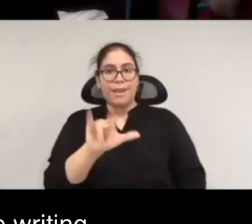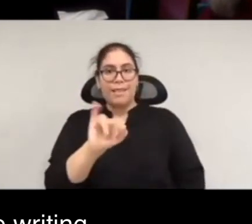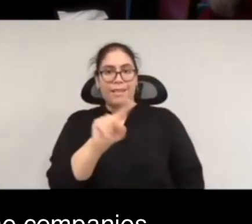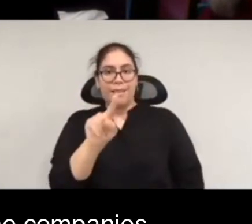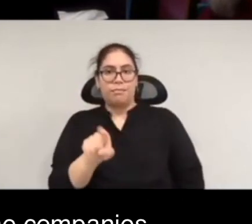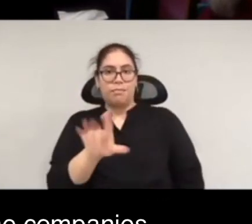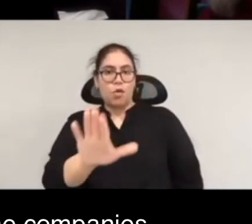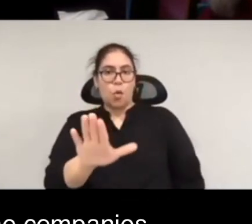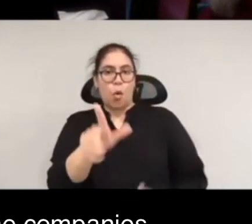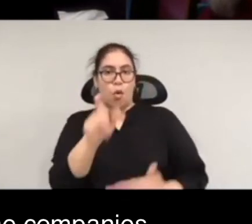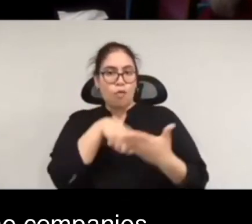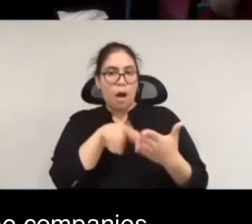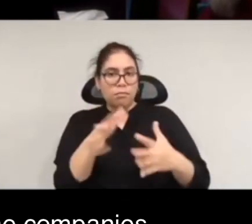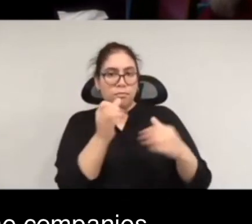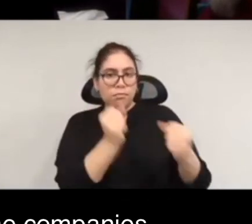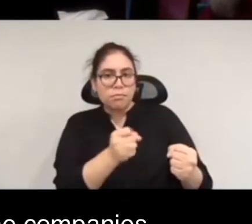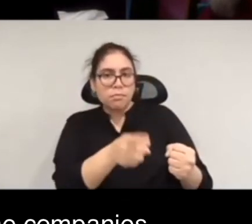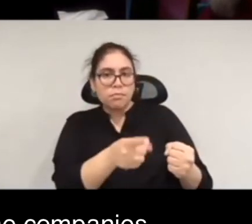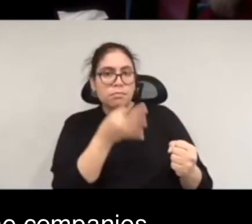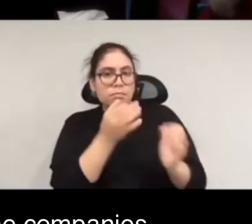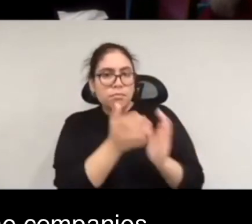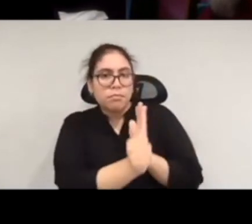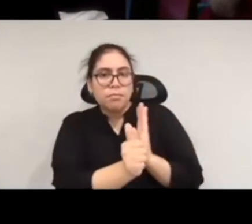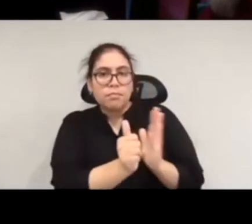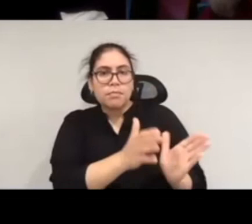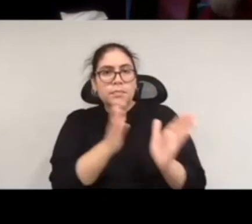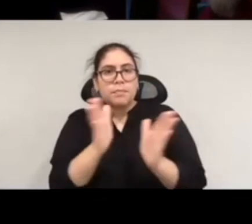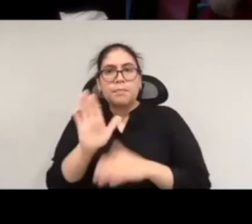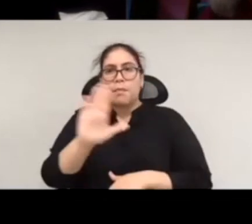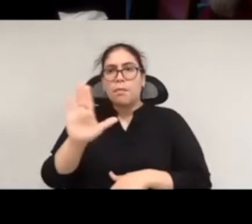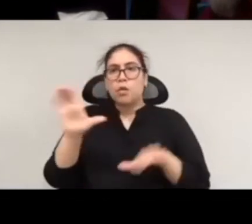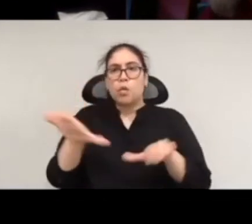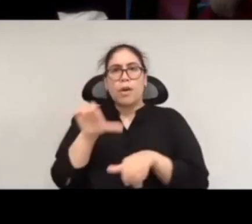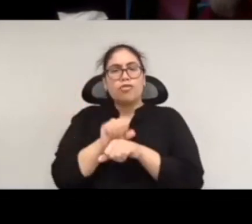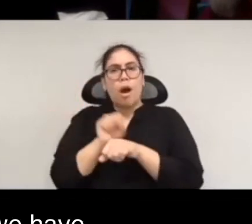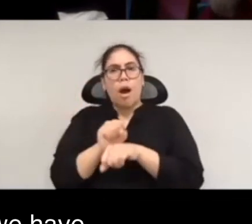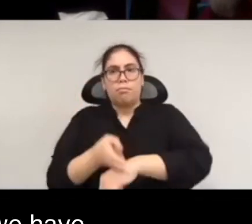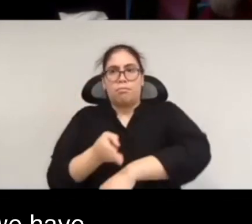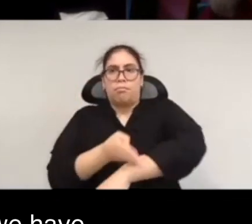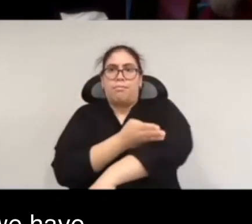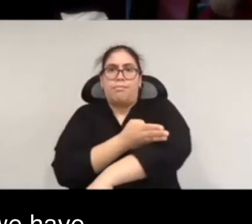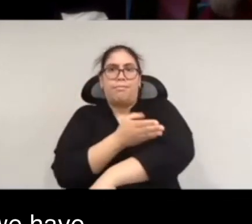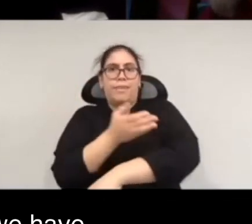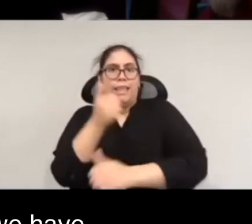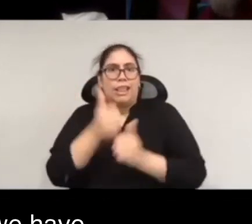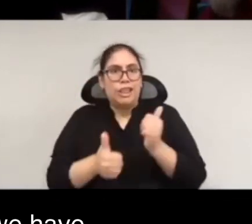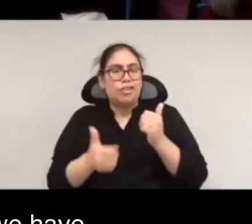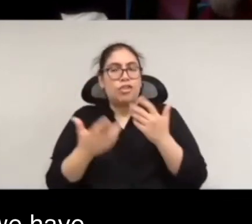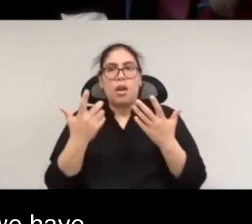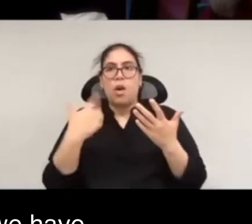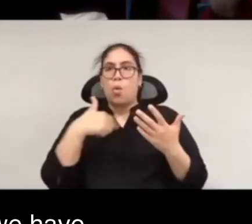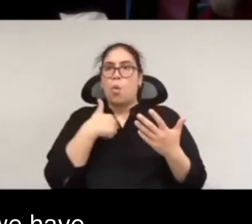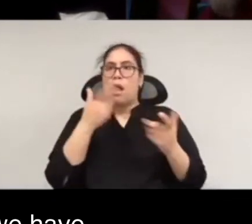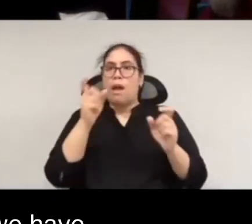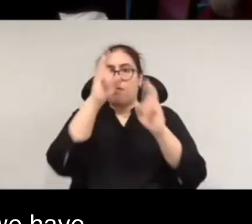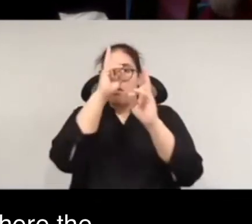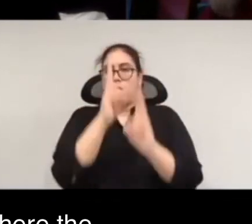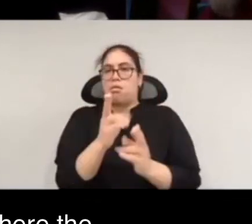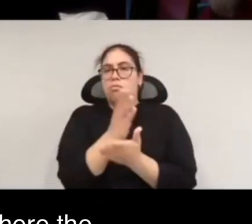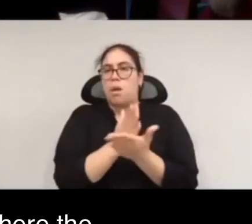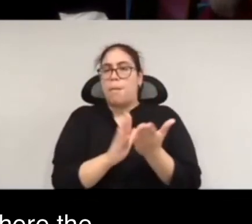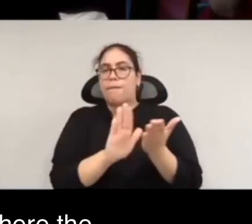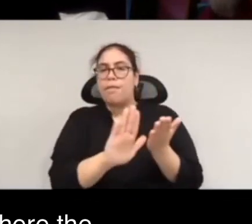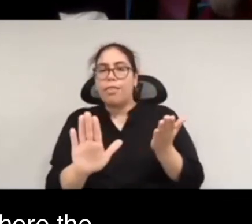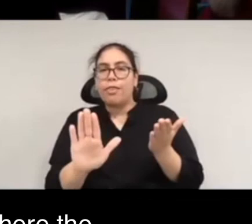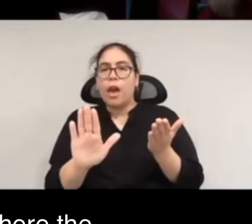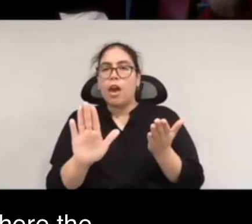in, and so many of the companies are doing such great jobs and they're getting better all the time, really, truly, we have to honor some of that in terms